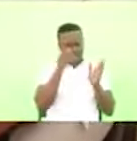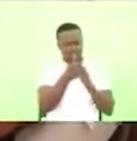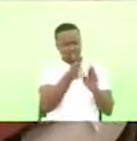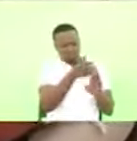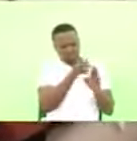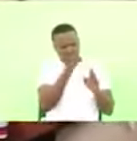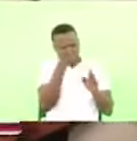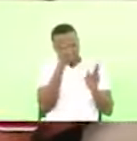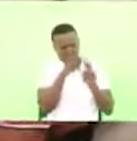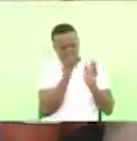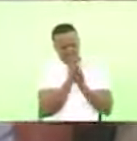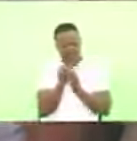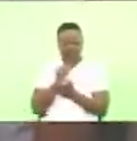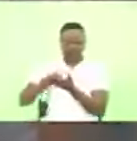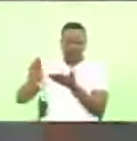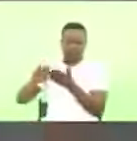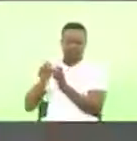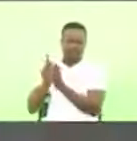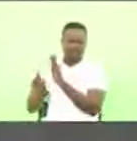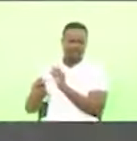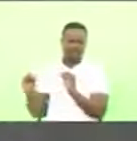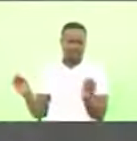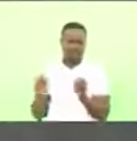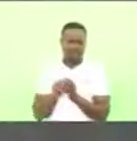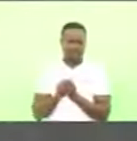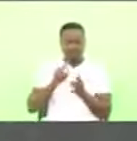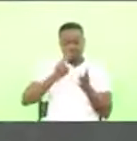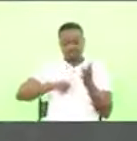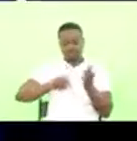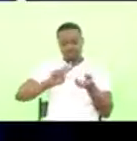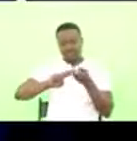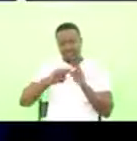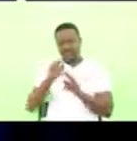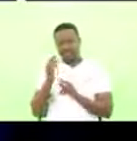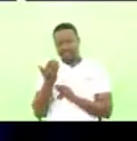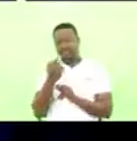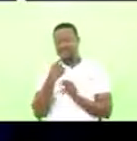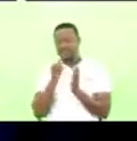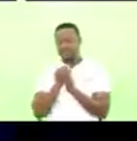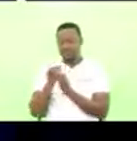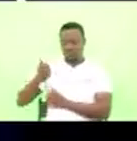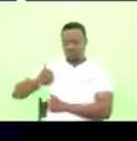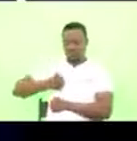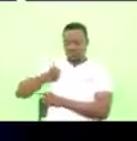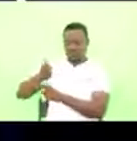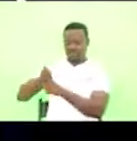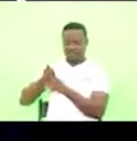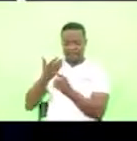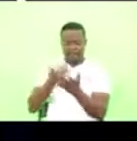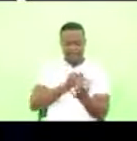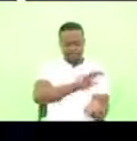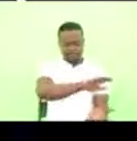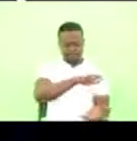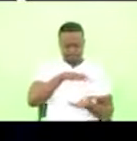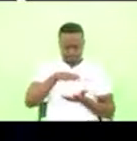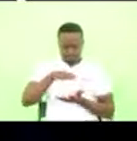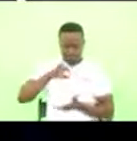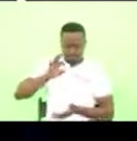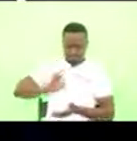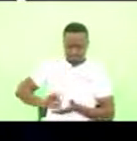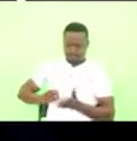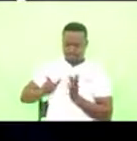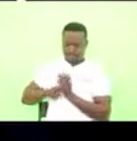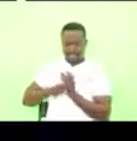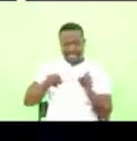Let's take verse 15, the next verse. So the soldiers took the money and did as